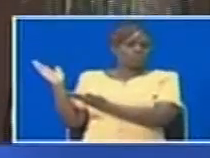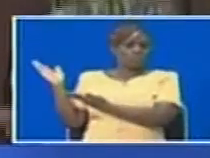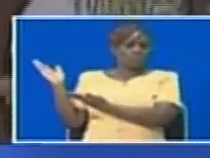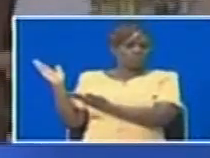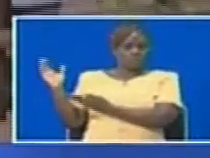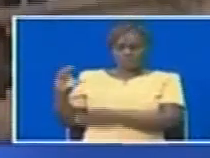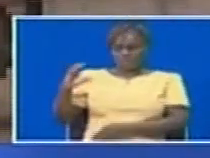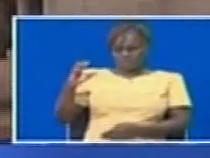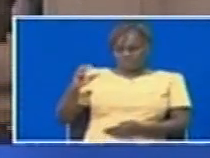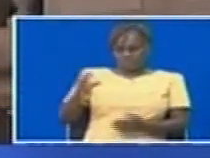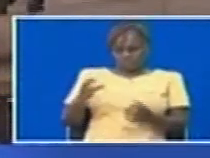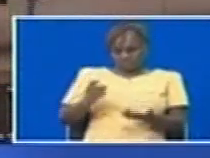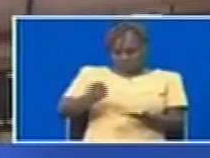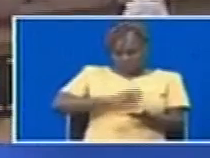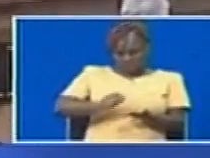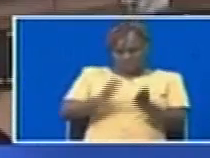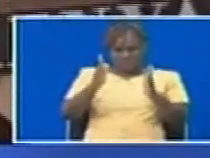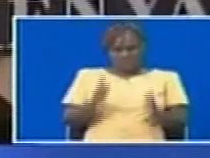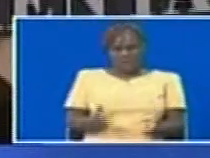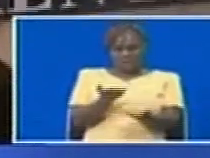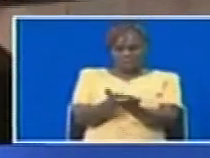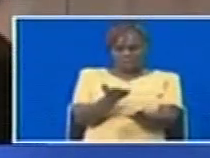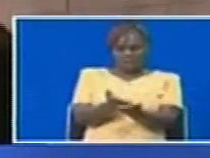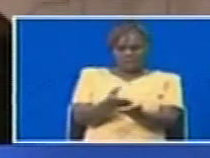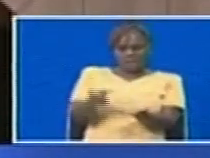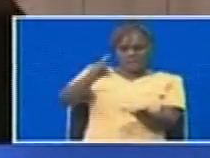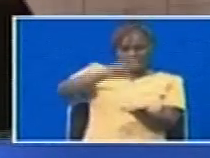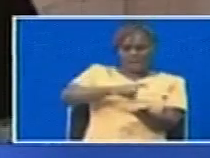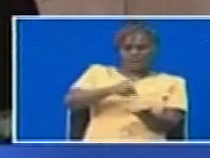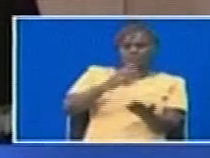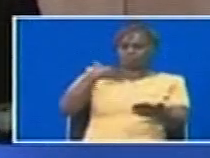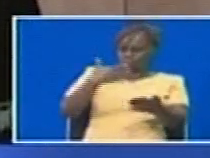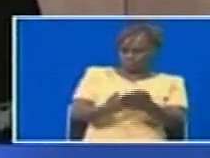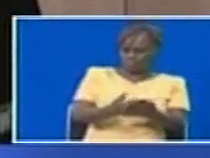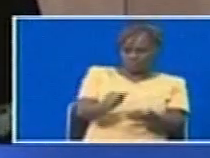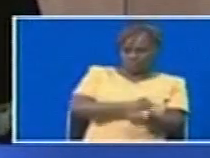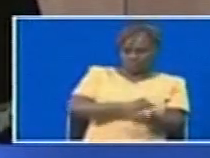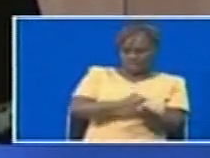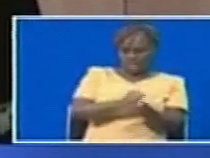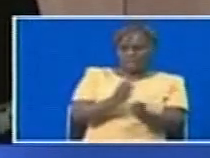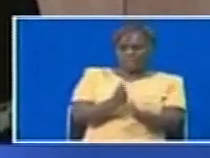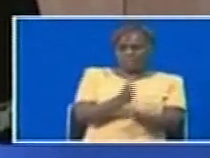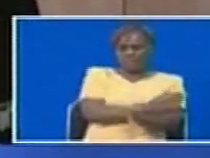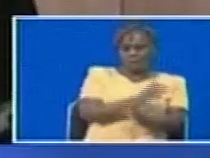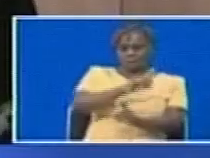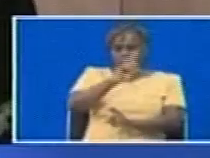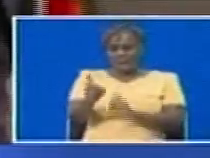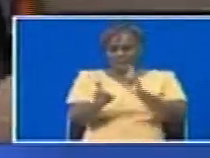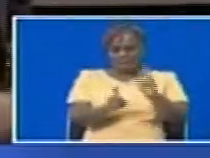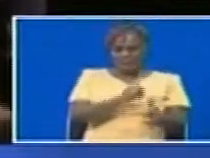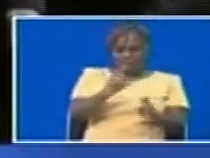Chief Registrar of the Judiciary has extended the application deadline to Friday this week before they start the interviews next